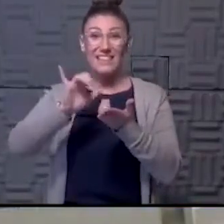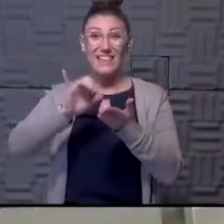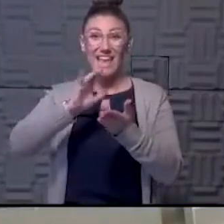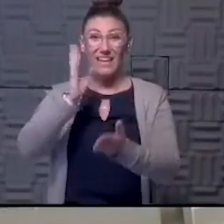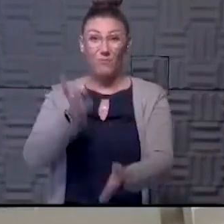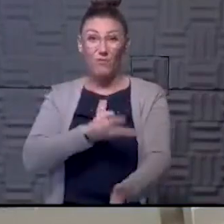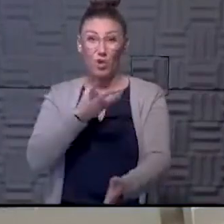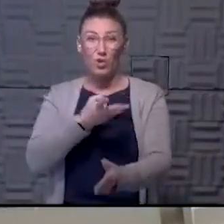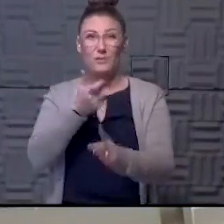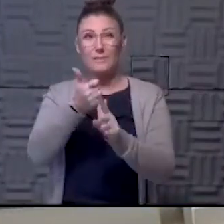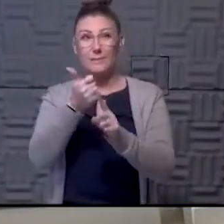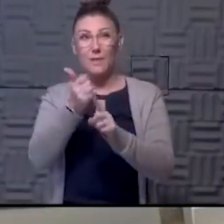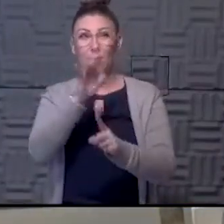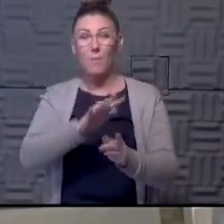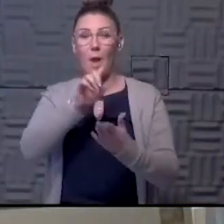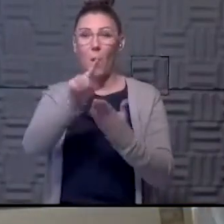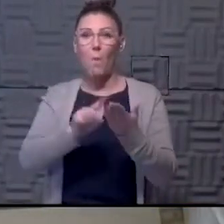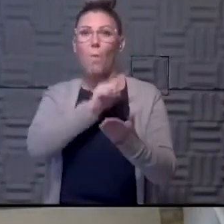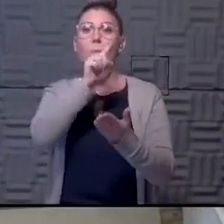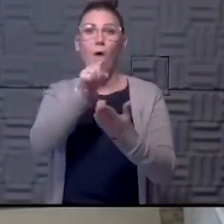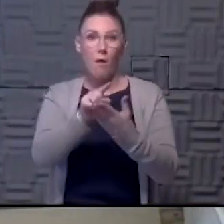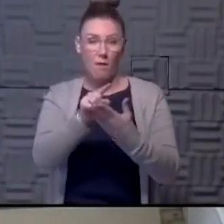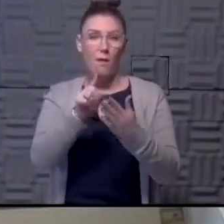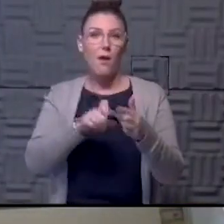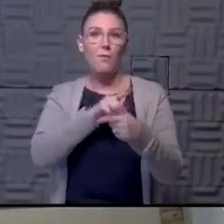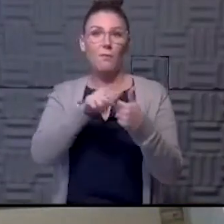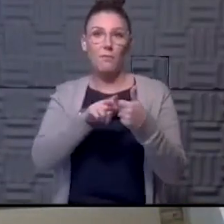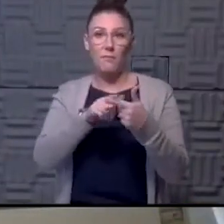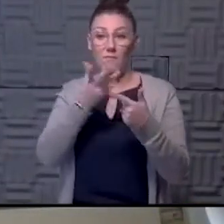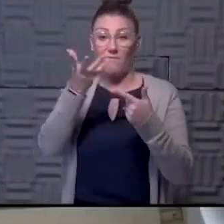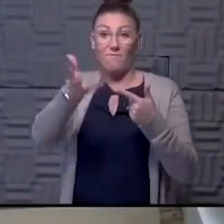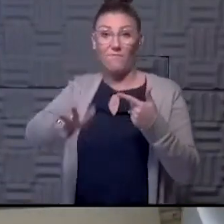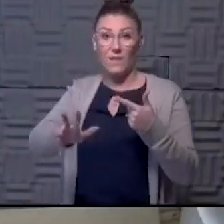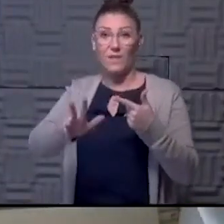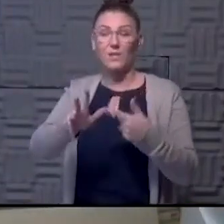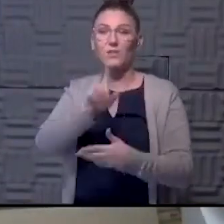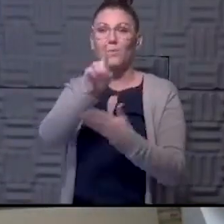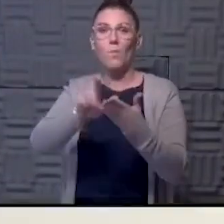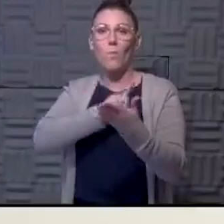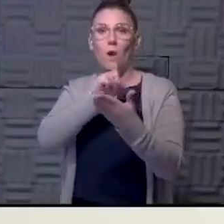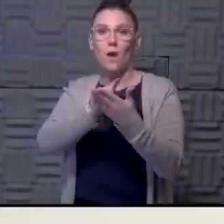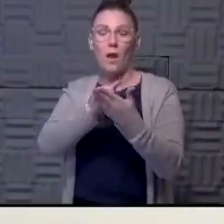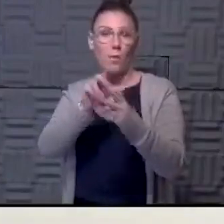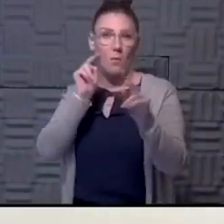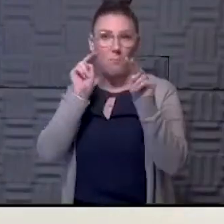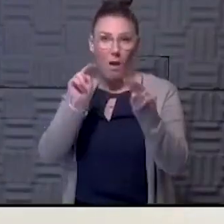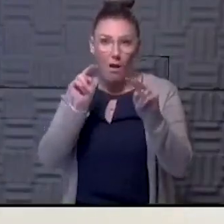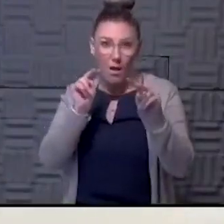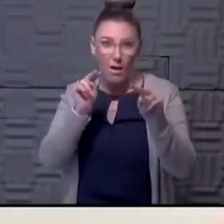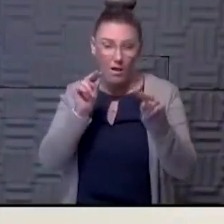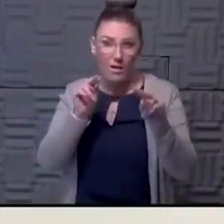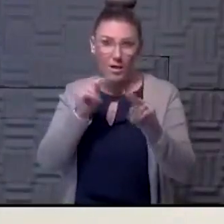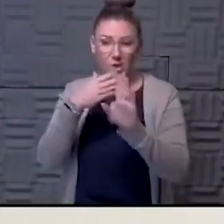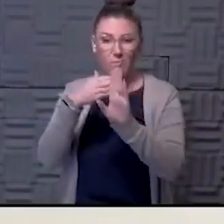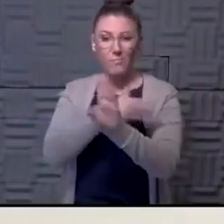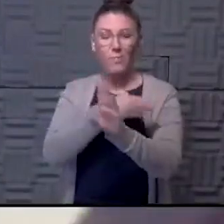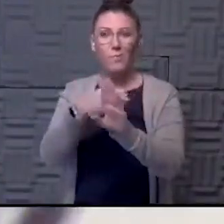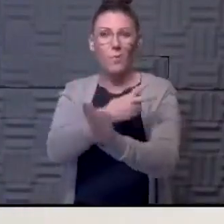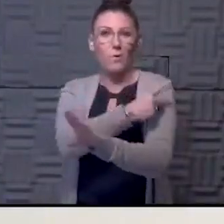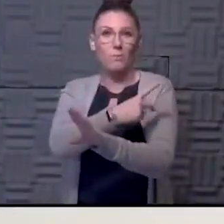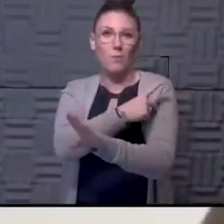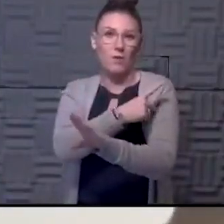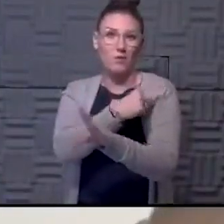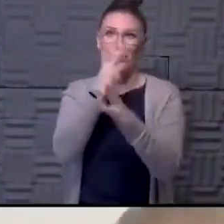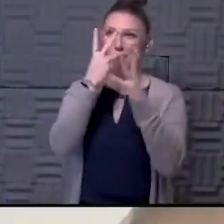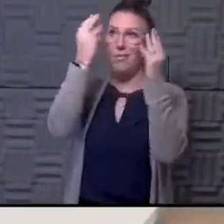takes about an hour, and then after the infusion, we do an hour of monitoring before the patient is able to